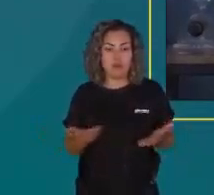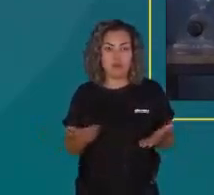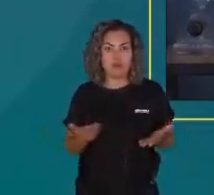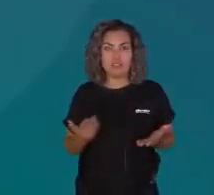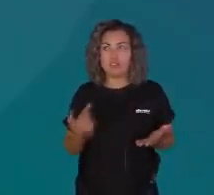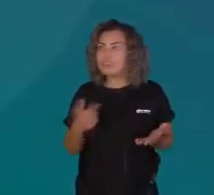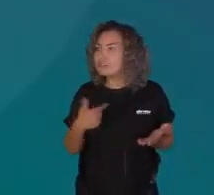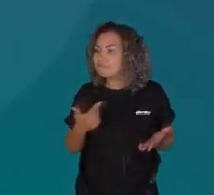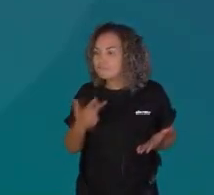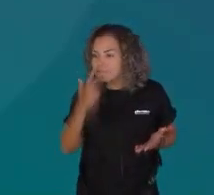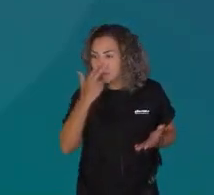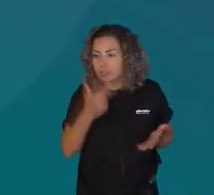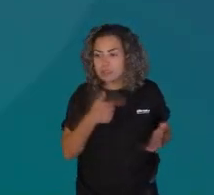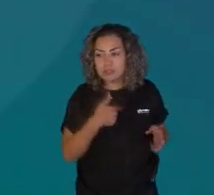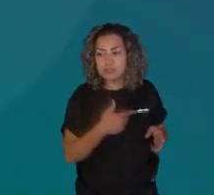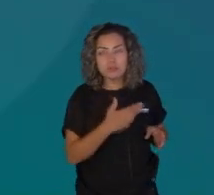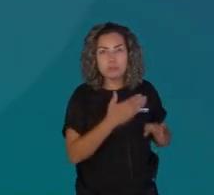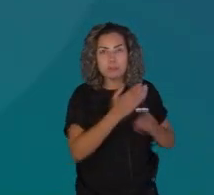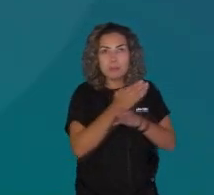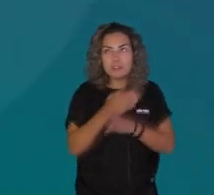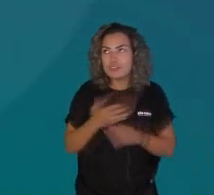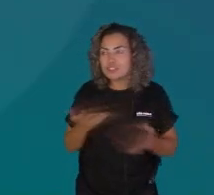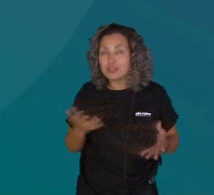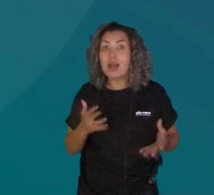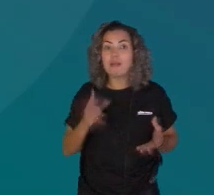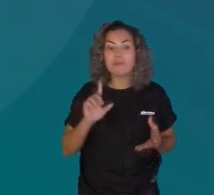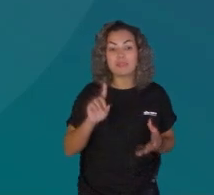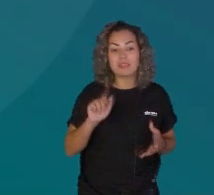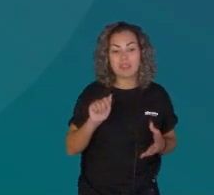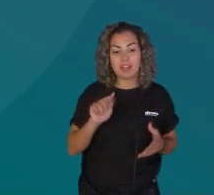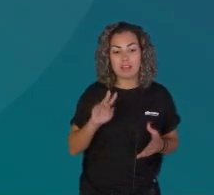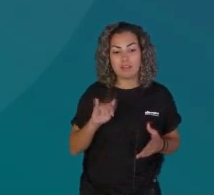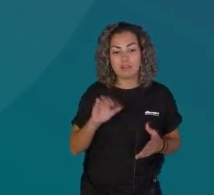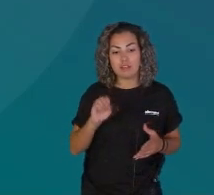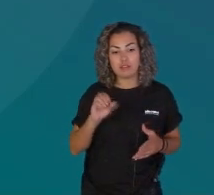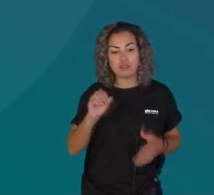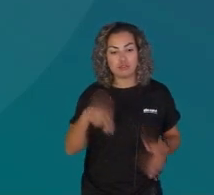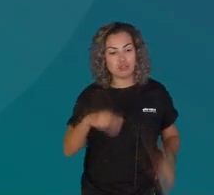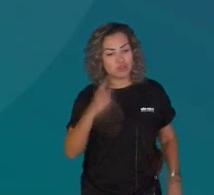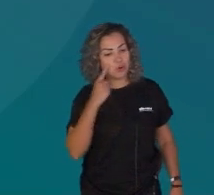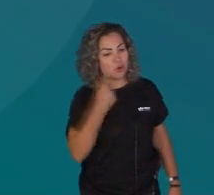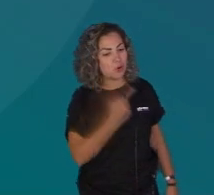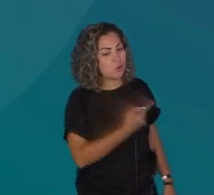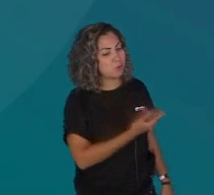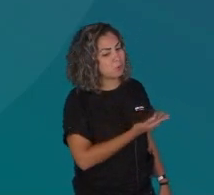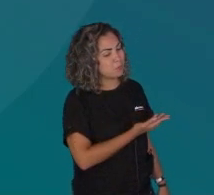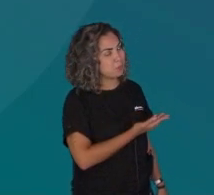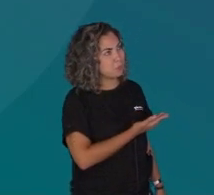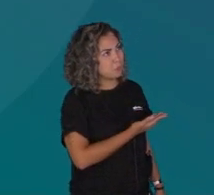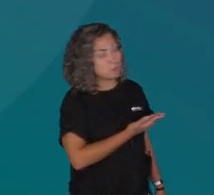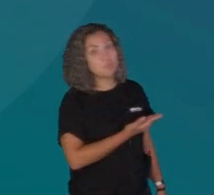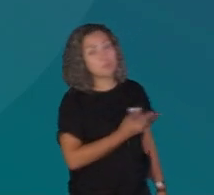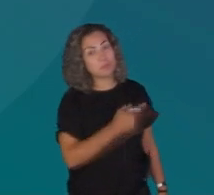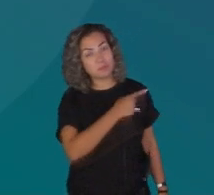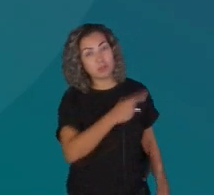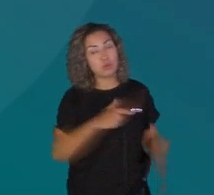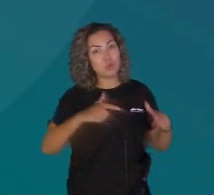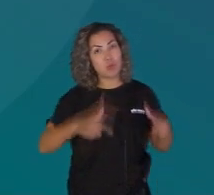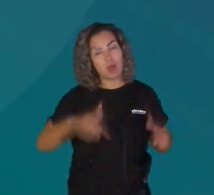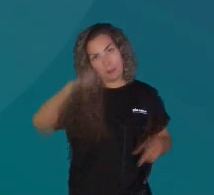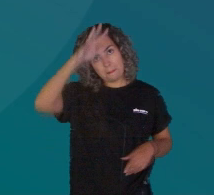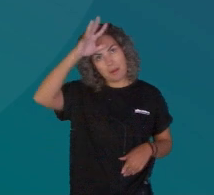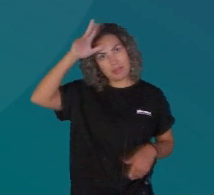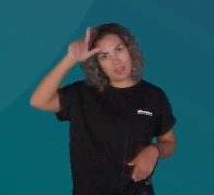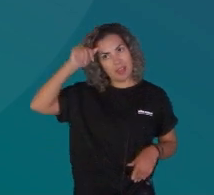Devson Mora Braga, Director of Forestry and Sustainability of Manaus. And we just heard UNEP speaking about Manaus,